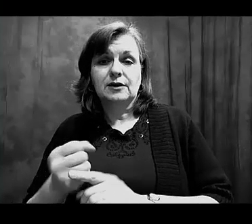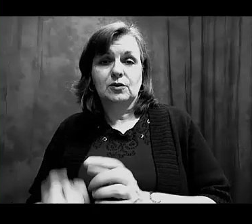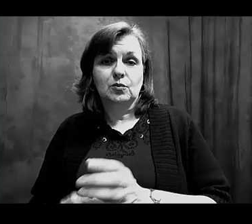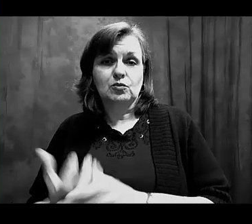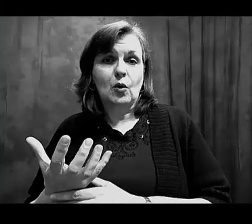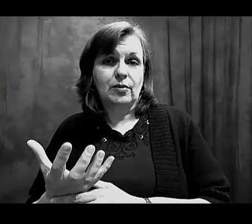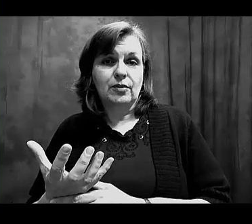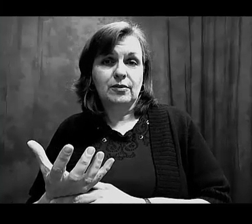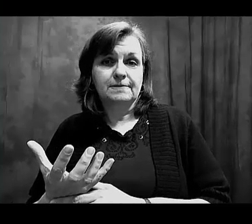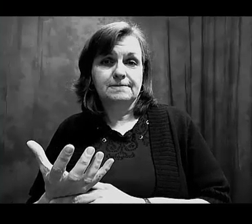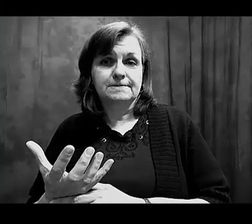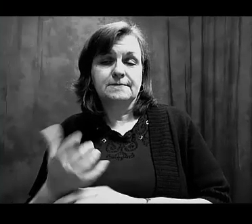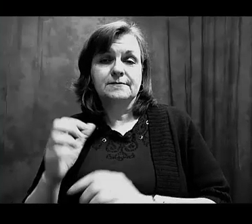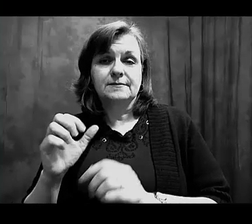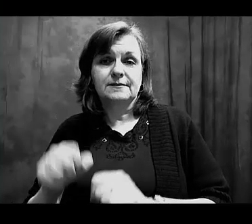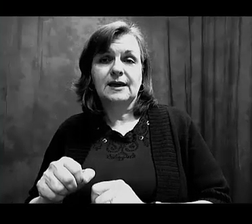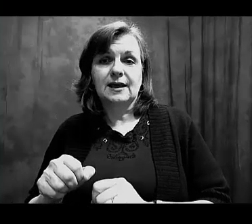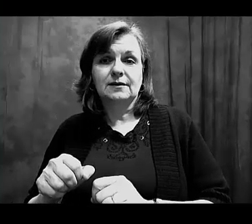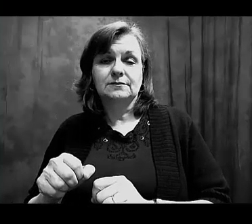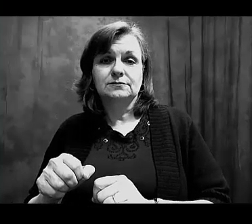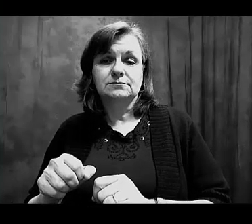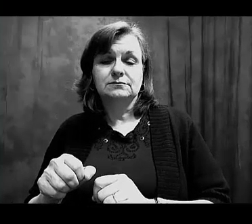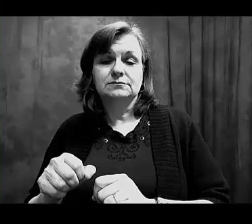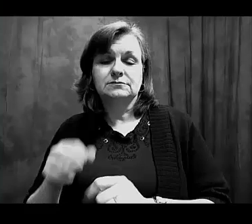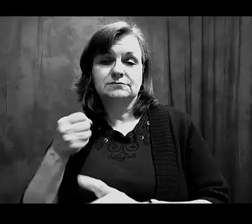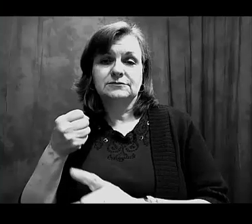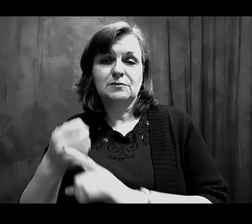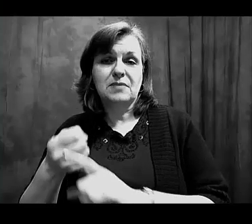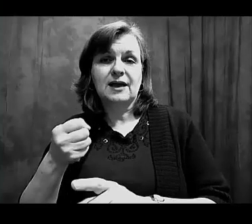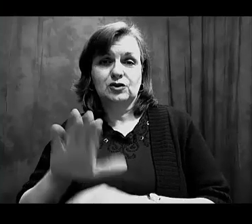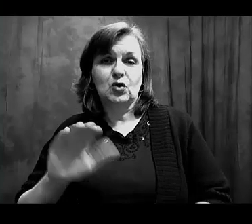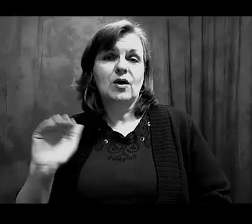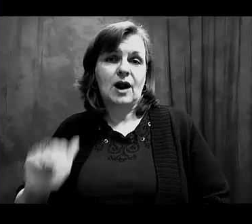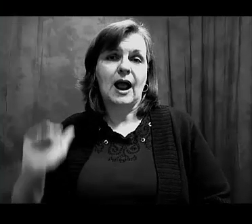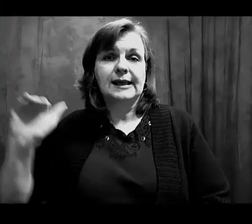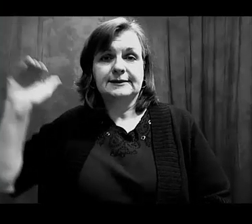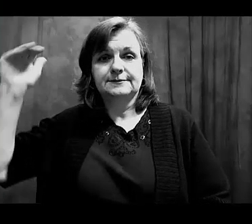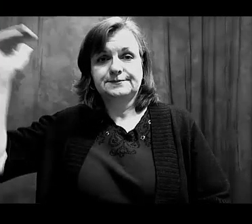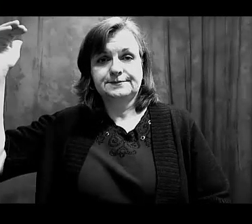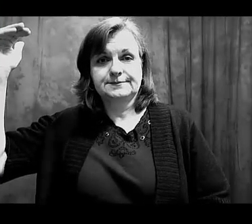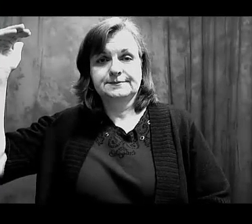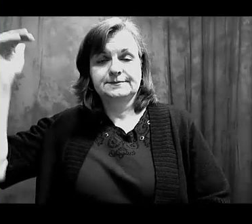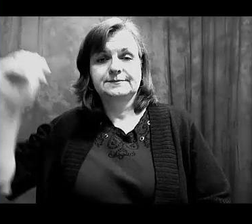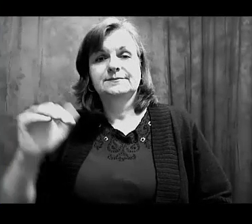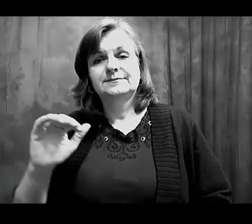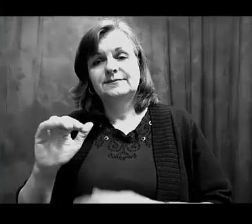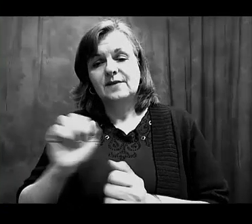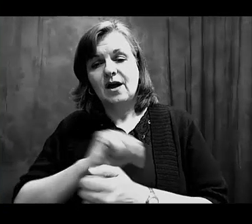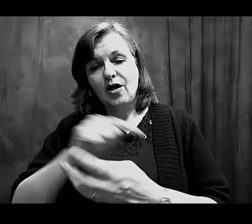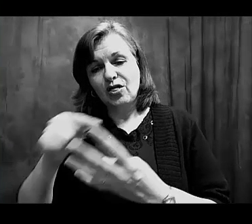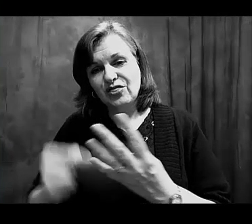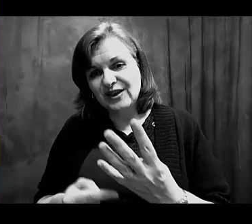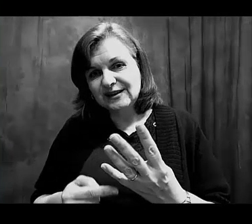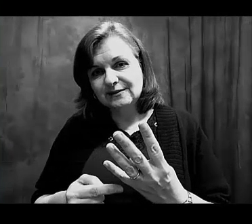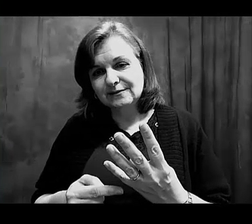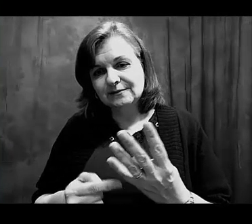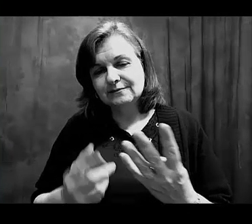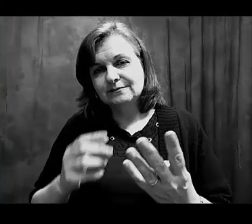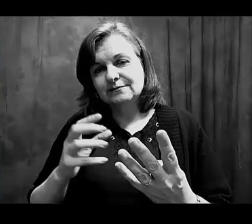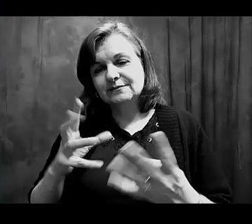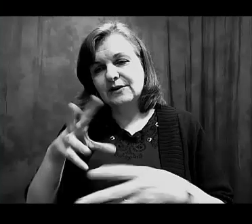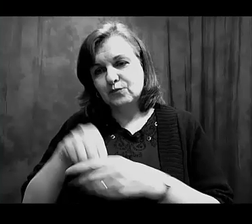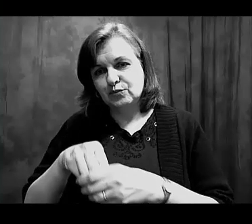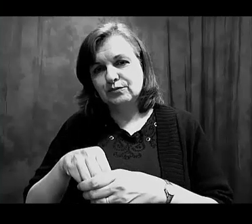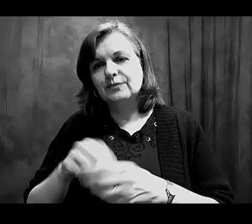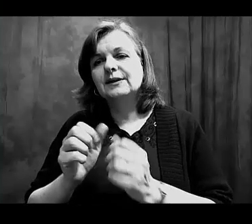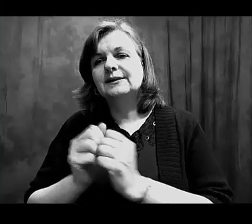can affect height. So all of these things come together to give you one trait. We'll look at this in bird beaks